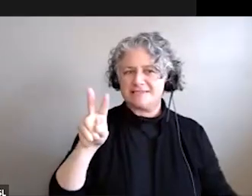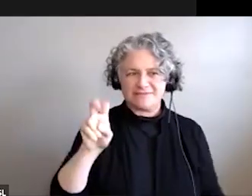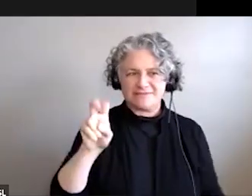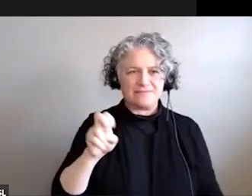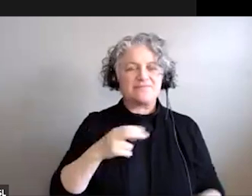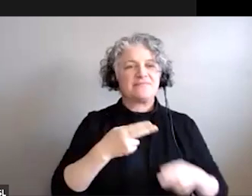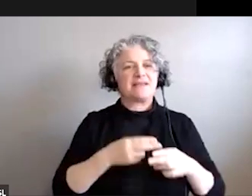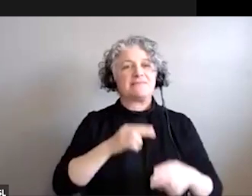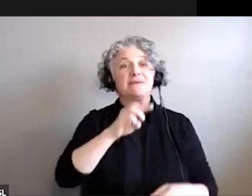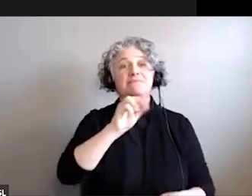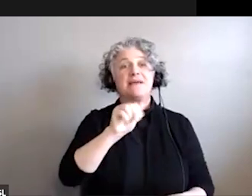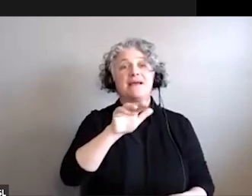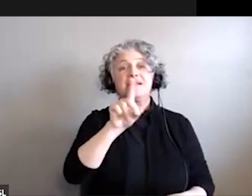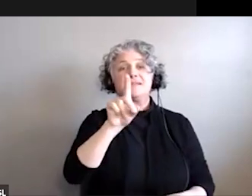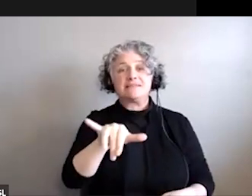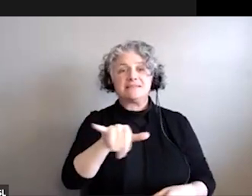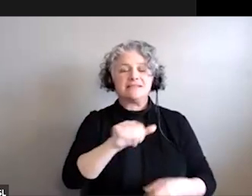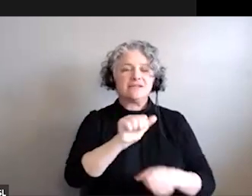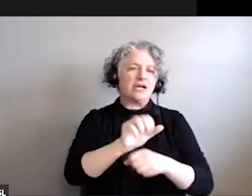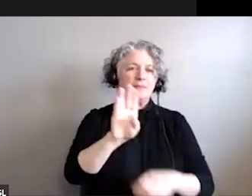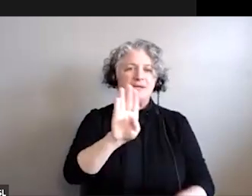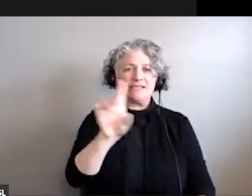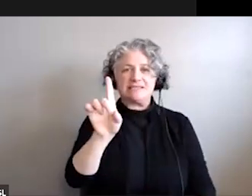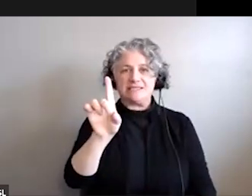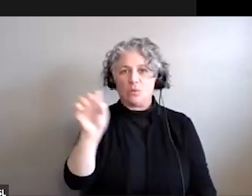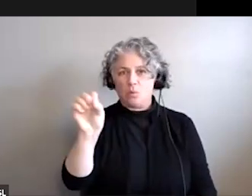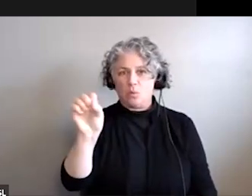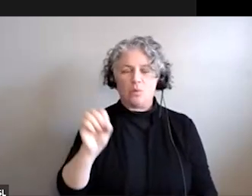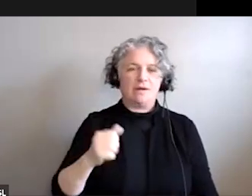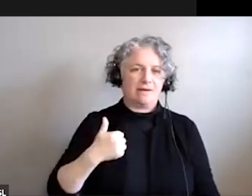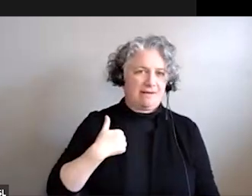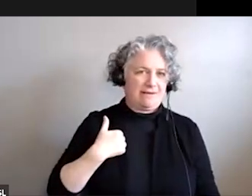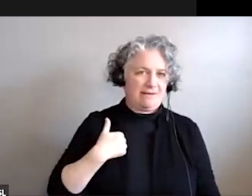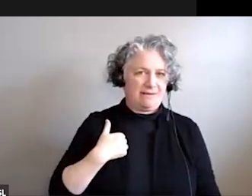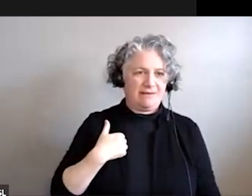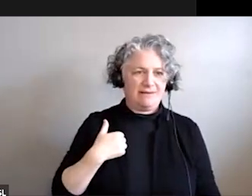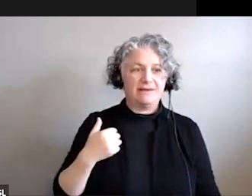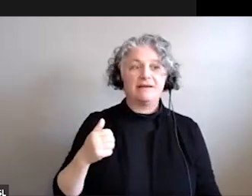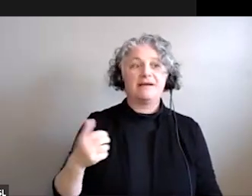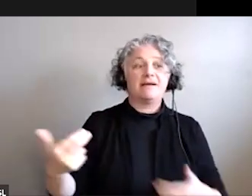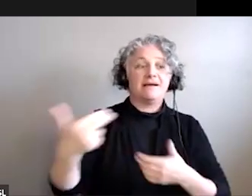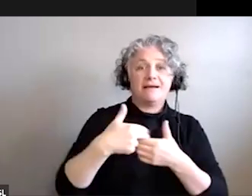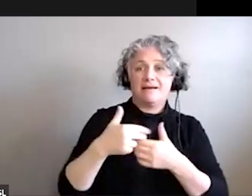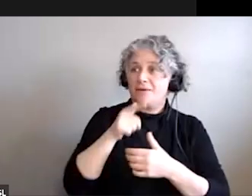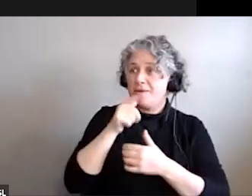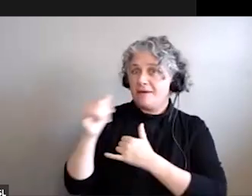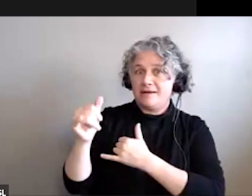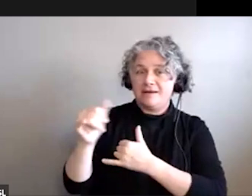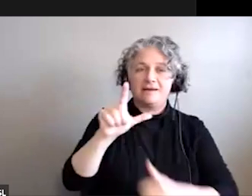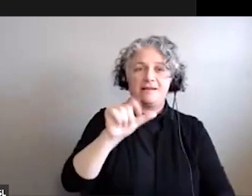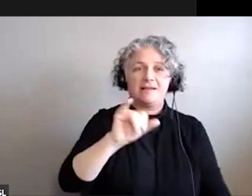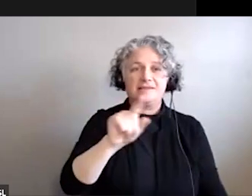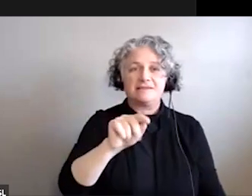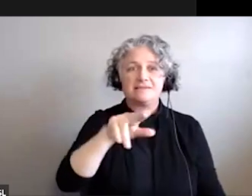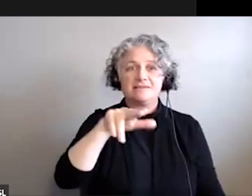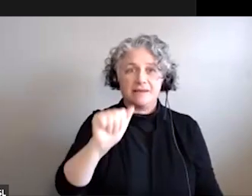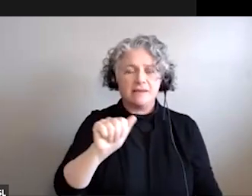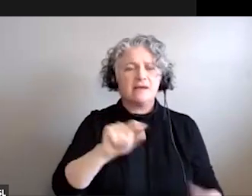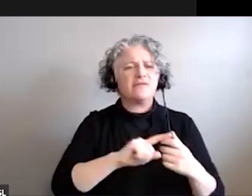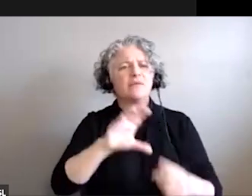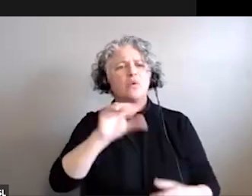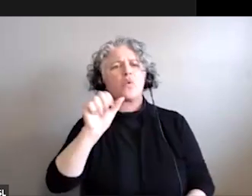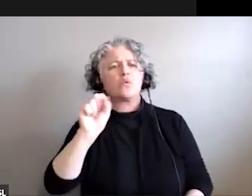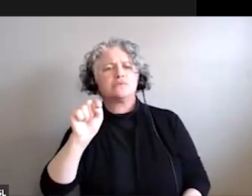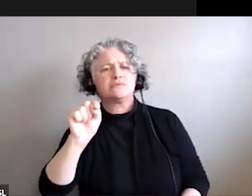name's Mandy, and I work at BDO Canada, and I'm joined by Lisna. Lisna is from Coast Capital Savings,